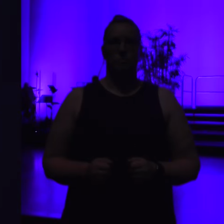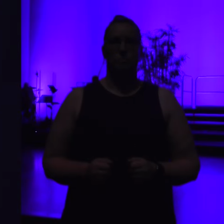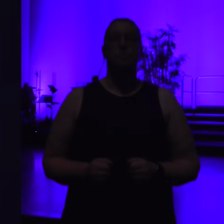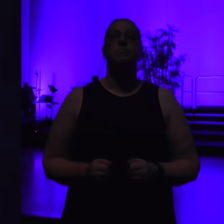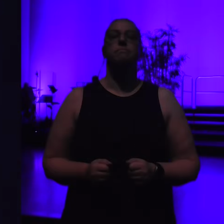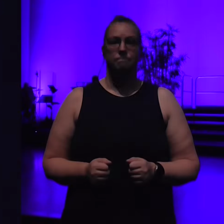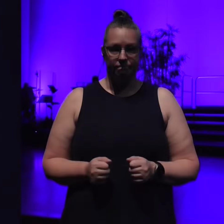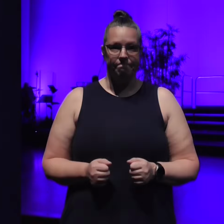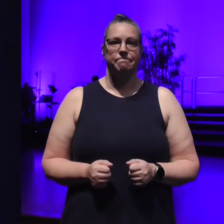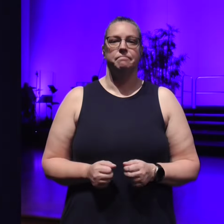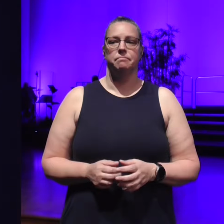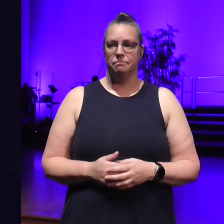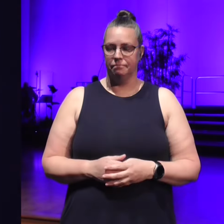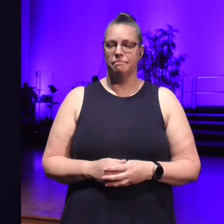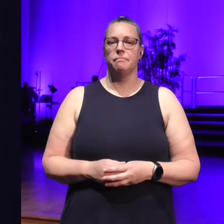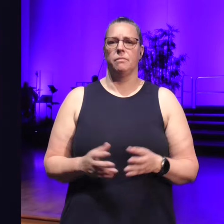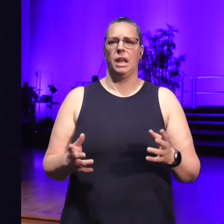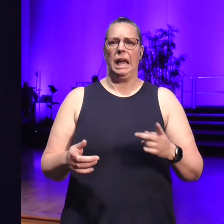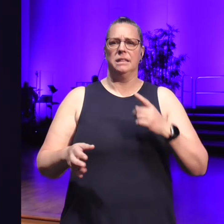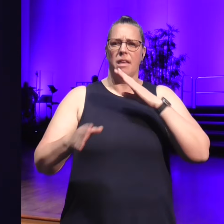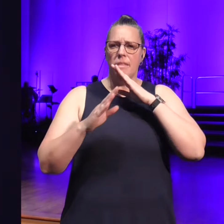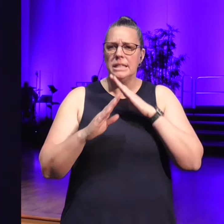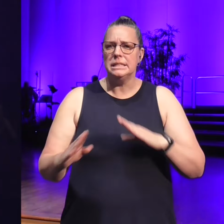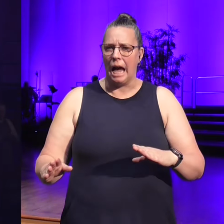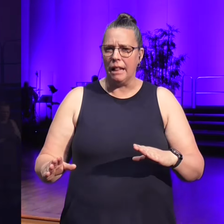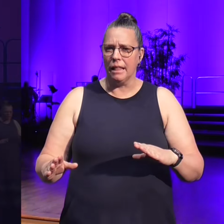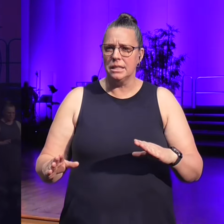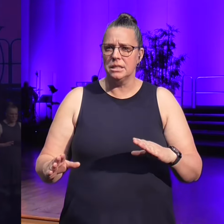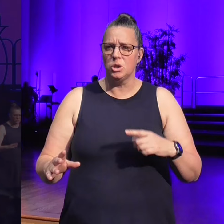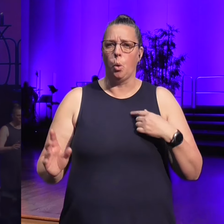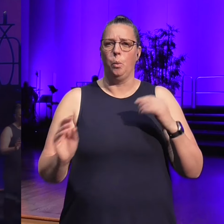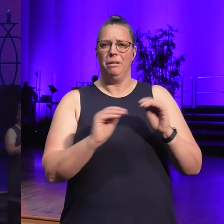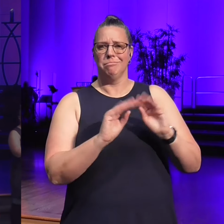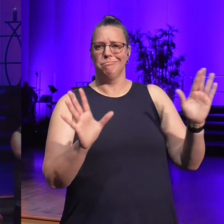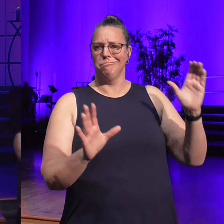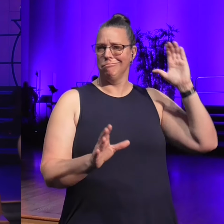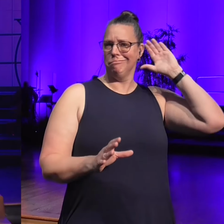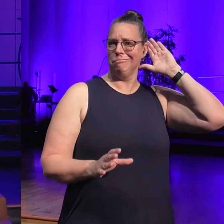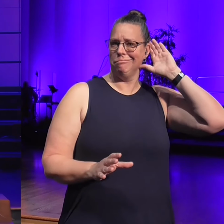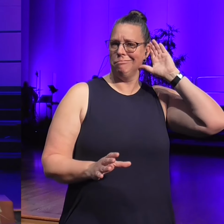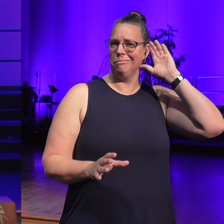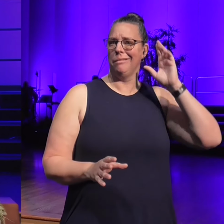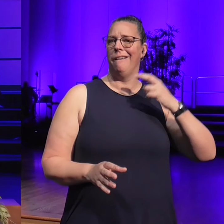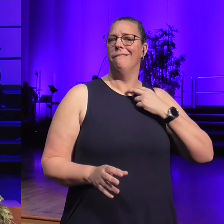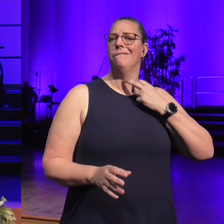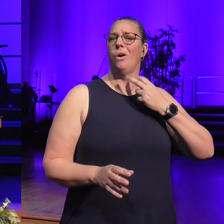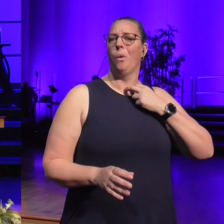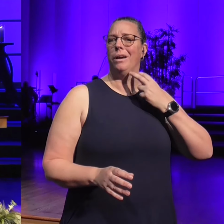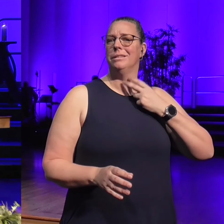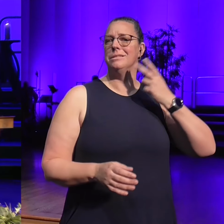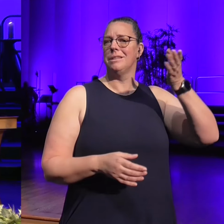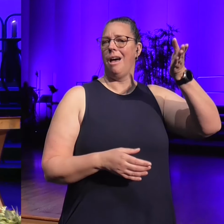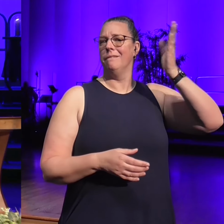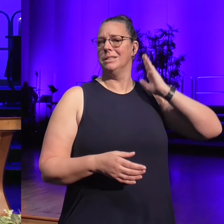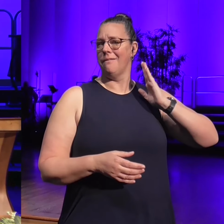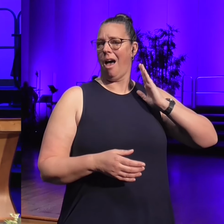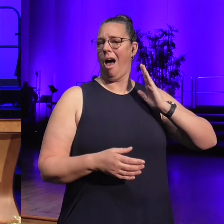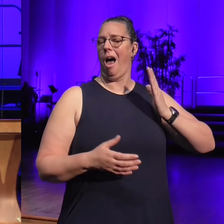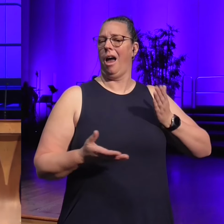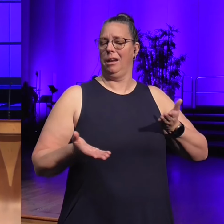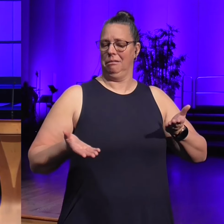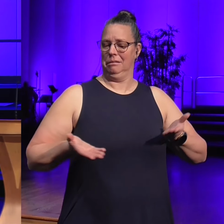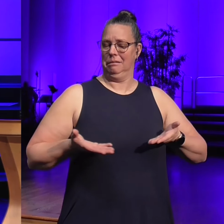It is in the silence that we most clearly hear the voice of the divine presence within.